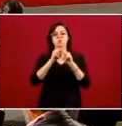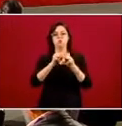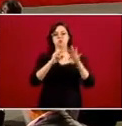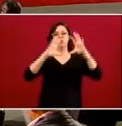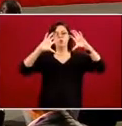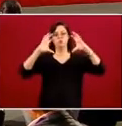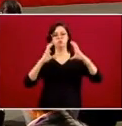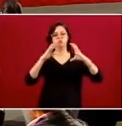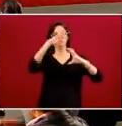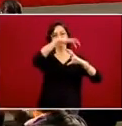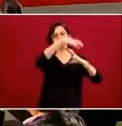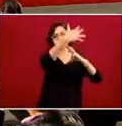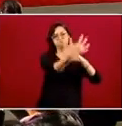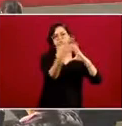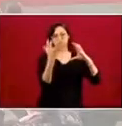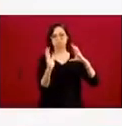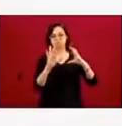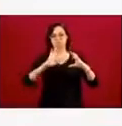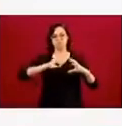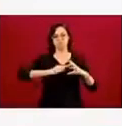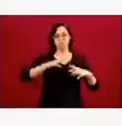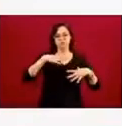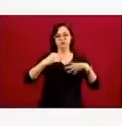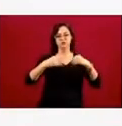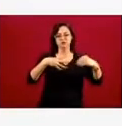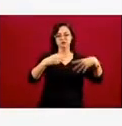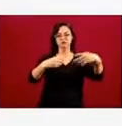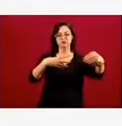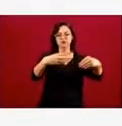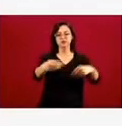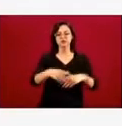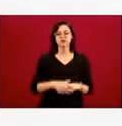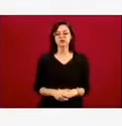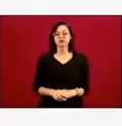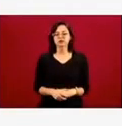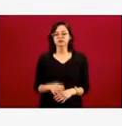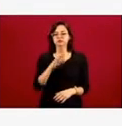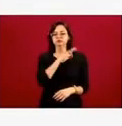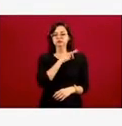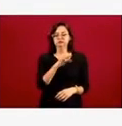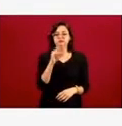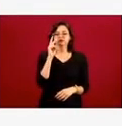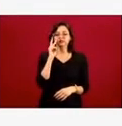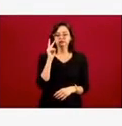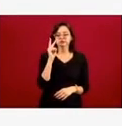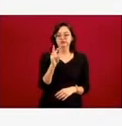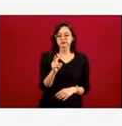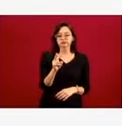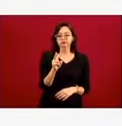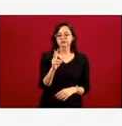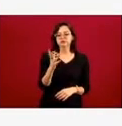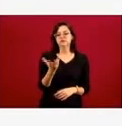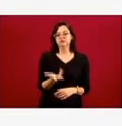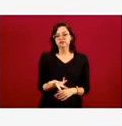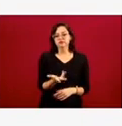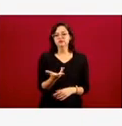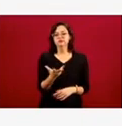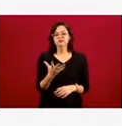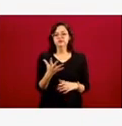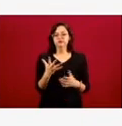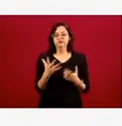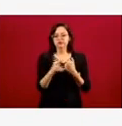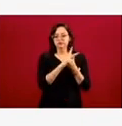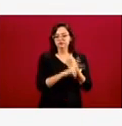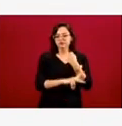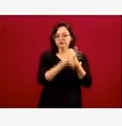distribution of the transmission rate of this disease in different regions of the world.